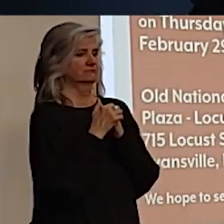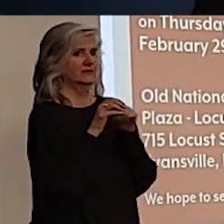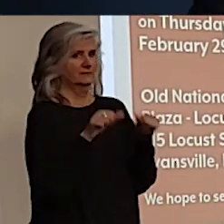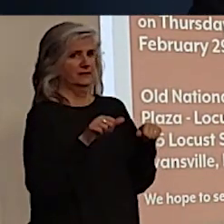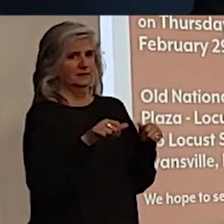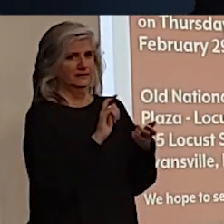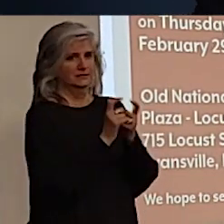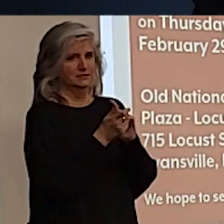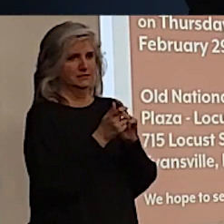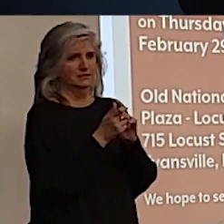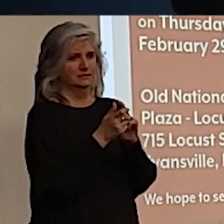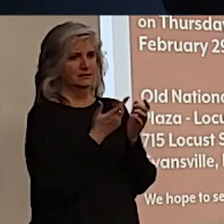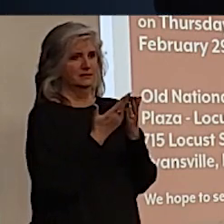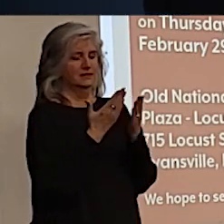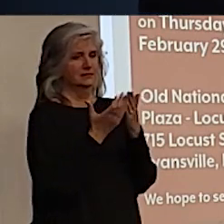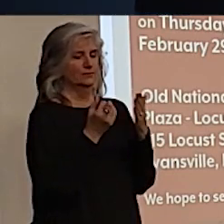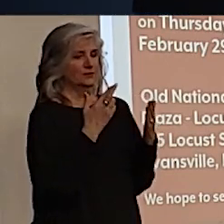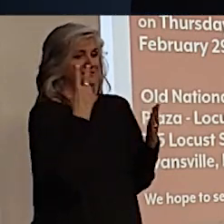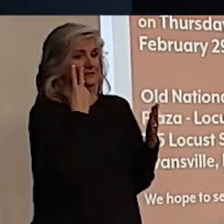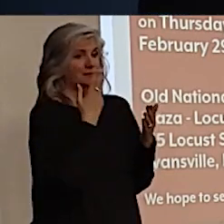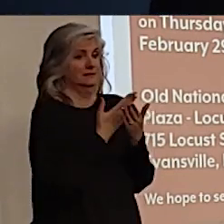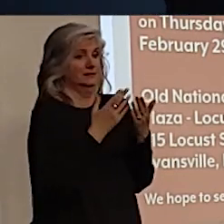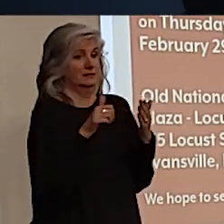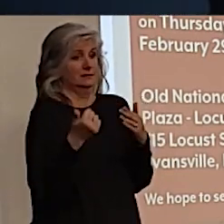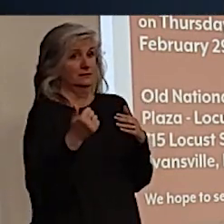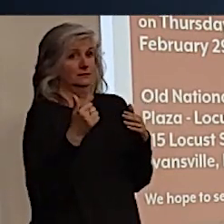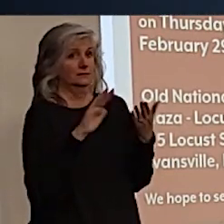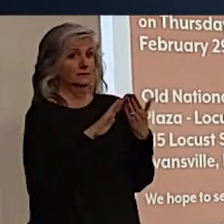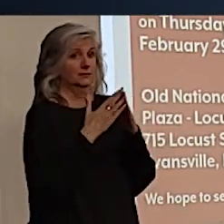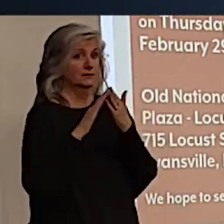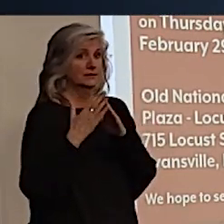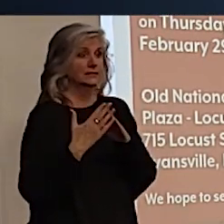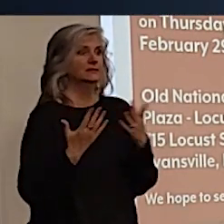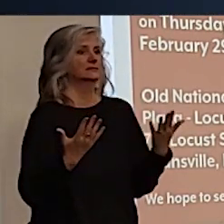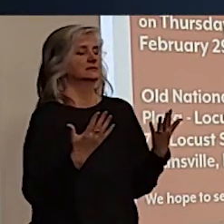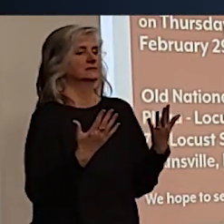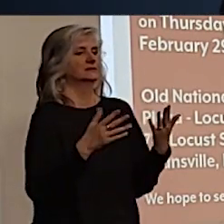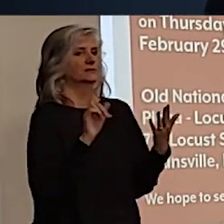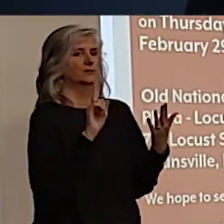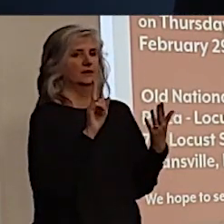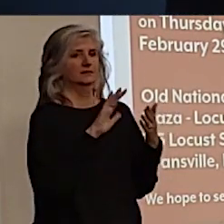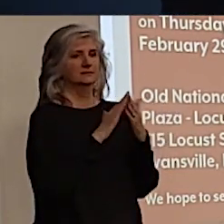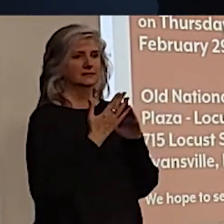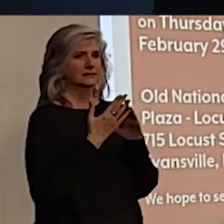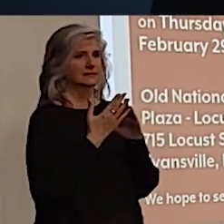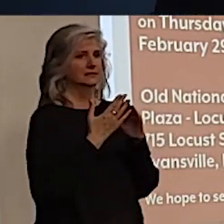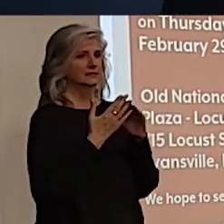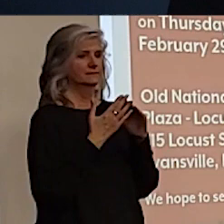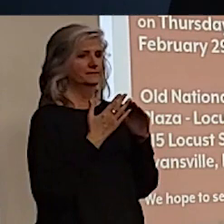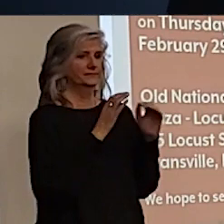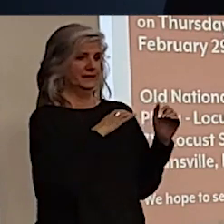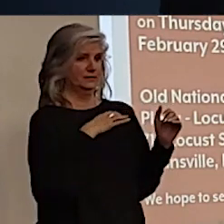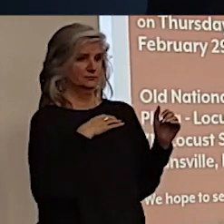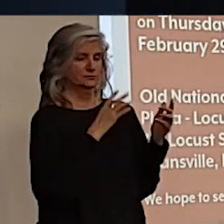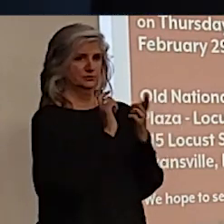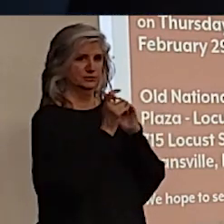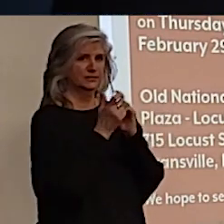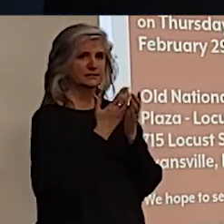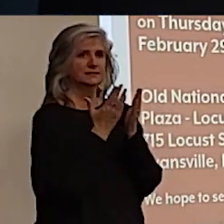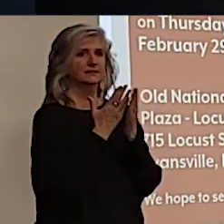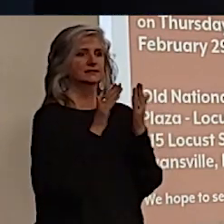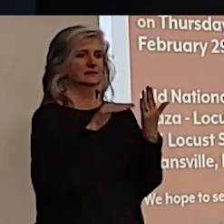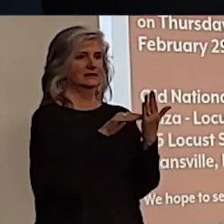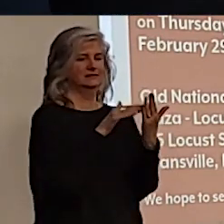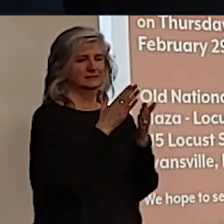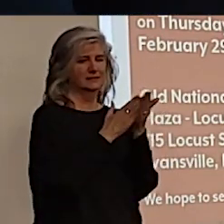ability to change things, or seeing things in other communities where city counties are passing resolutions and ordinances against certain